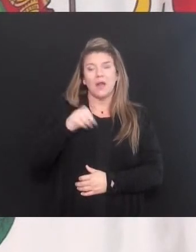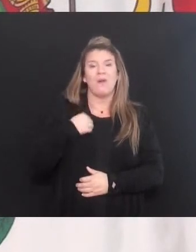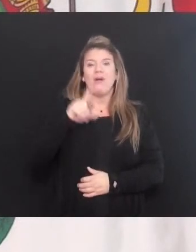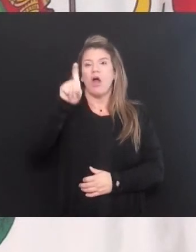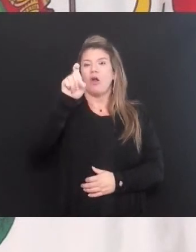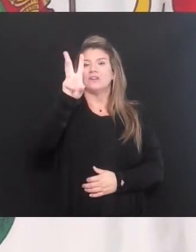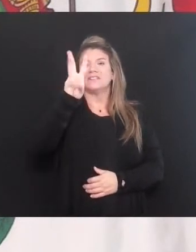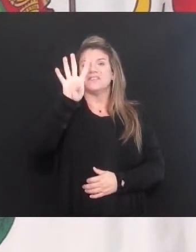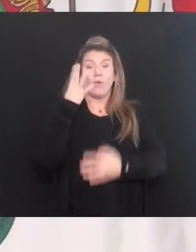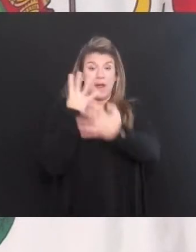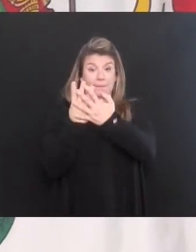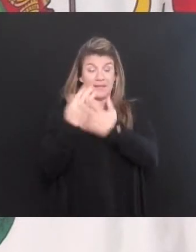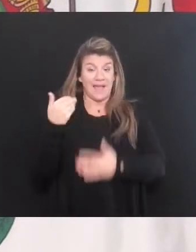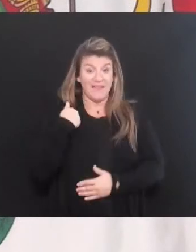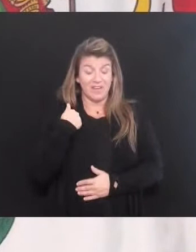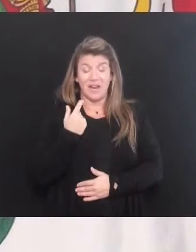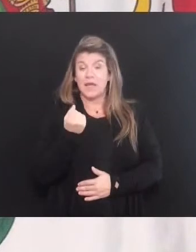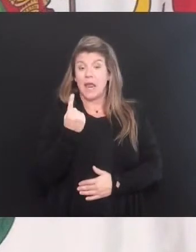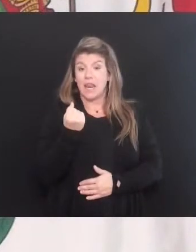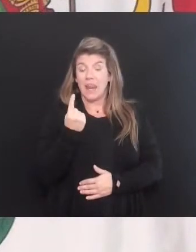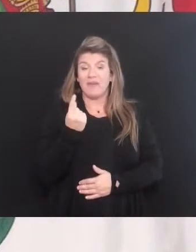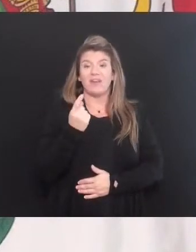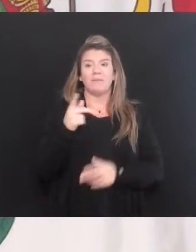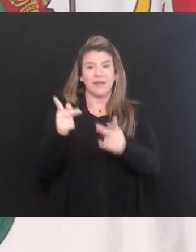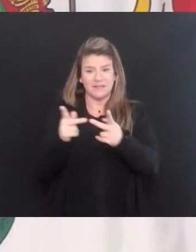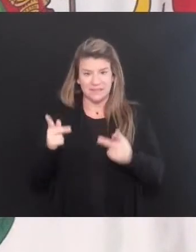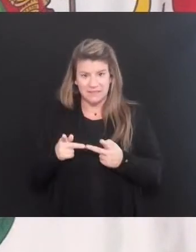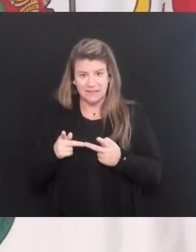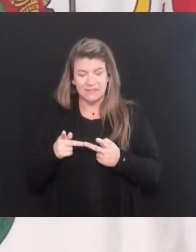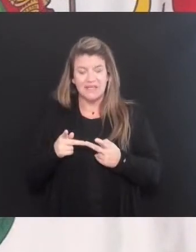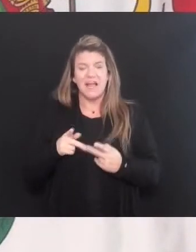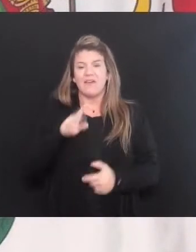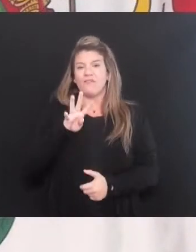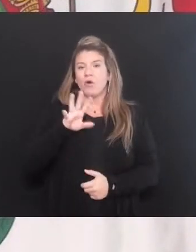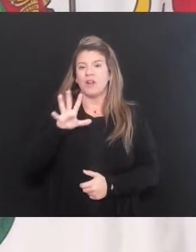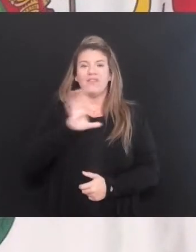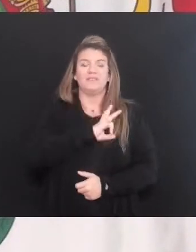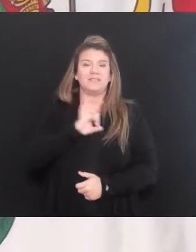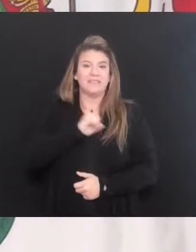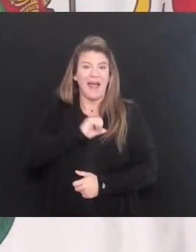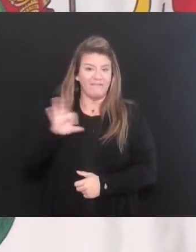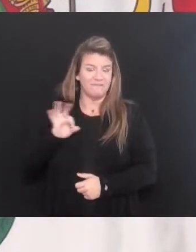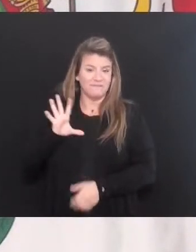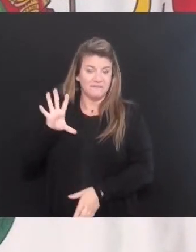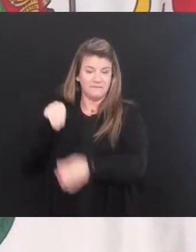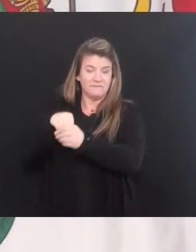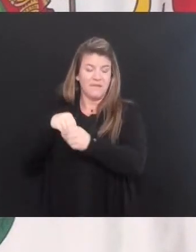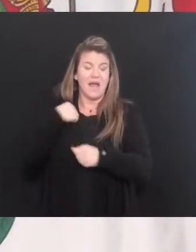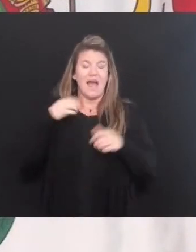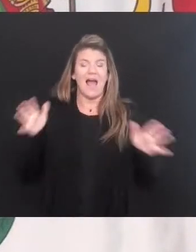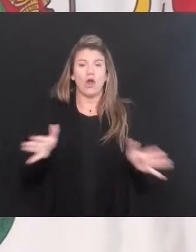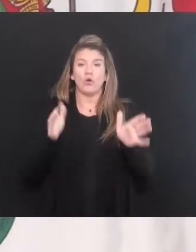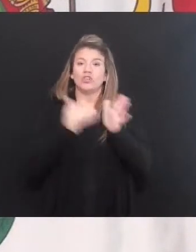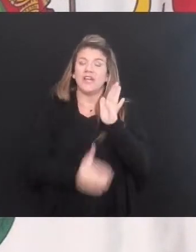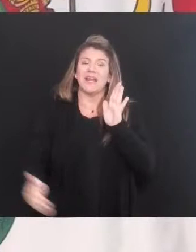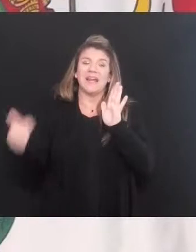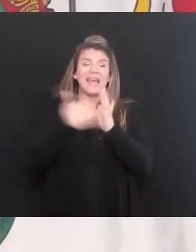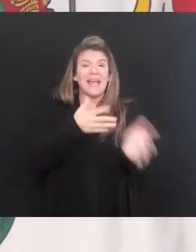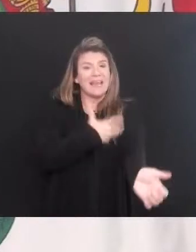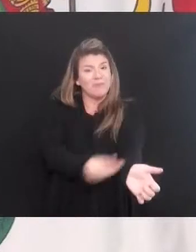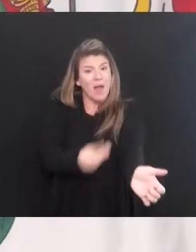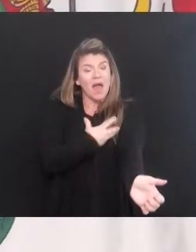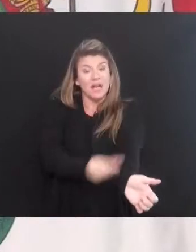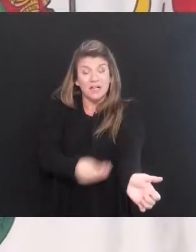inmates that have this at 11 facilities and 45 staff cases. I encourage you over and over about giving